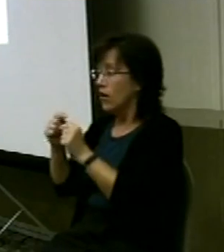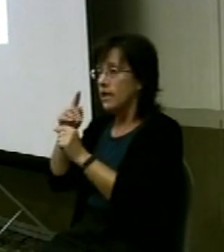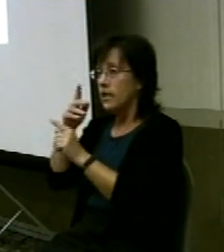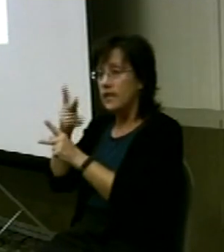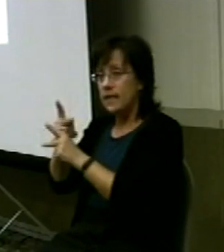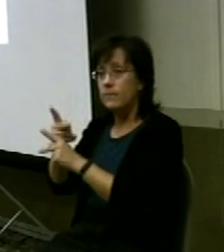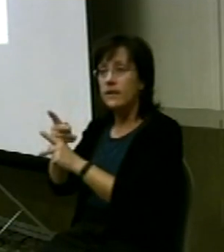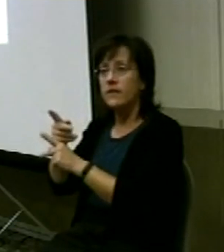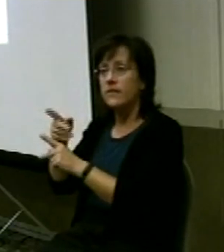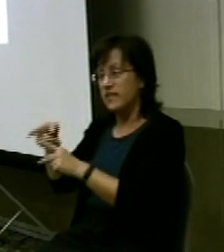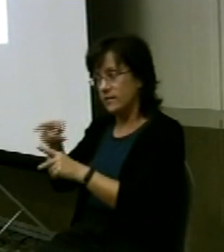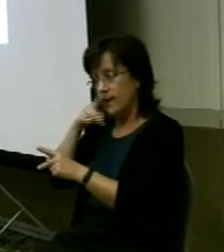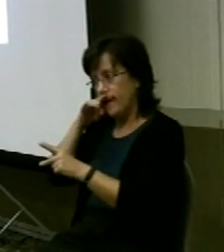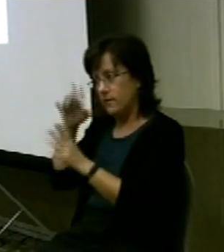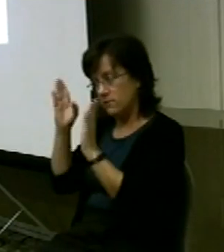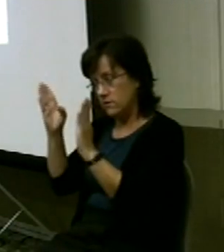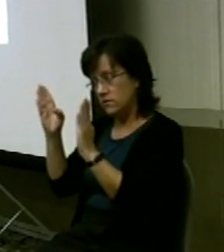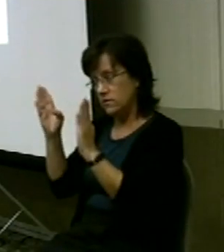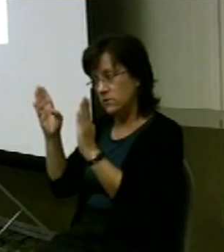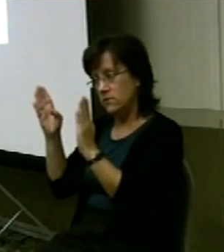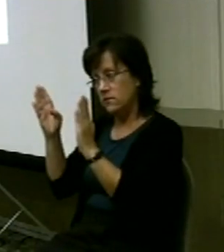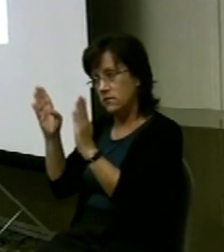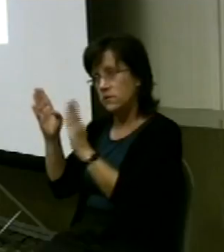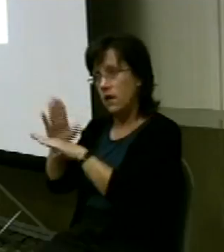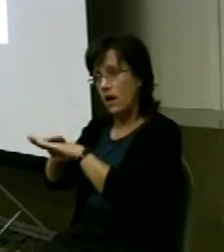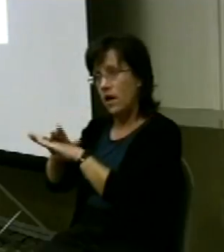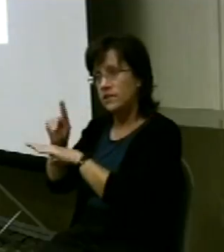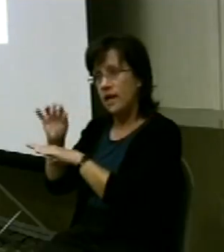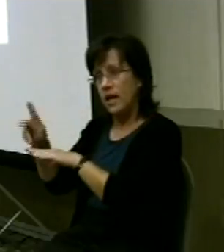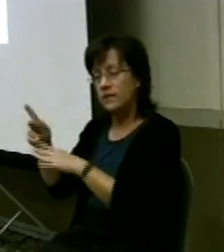kid attending. So, I mean, this is just,